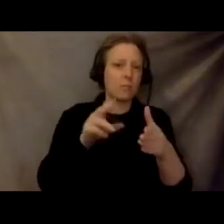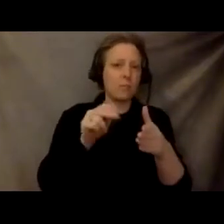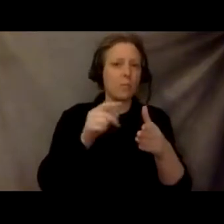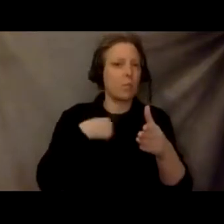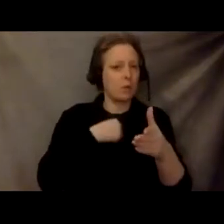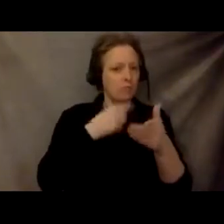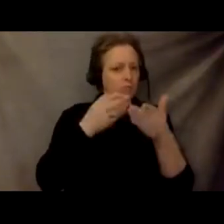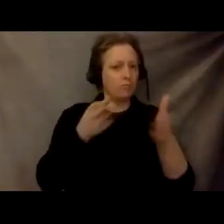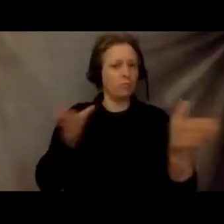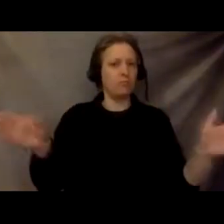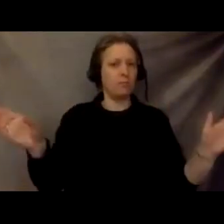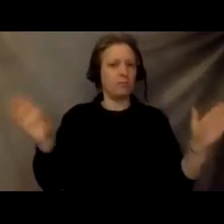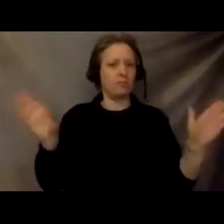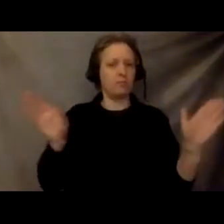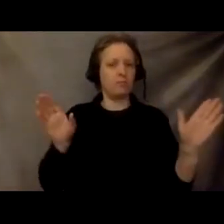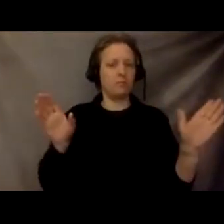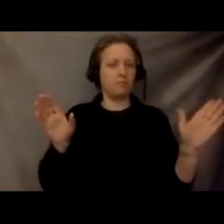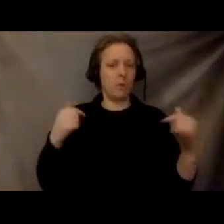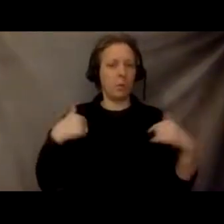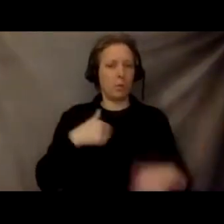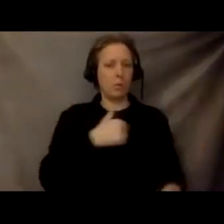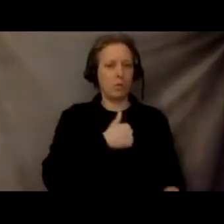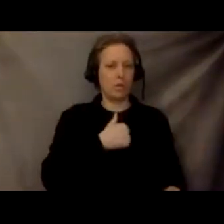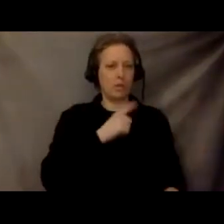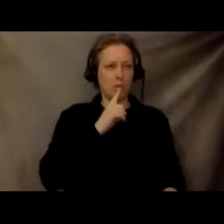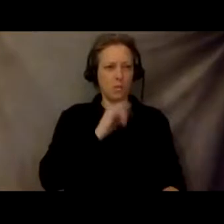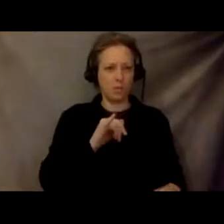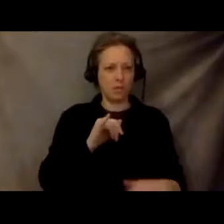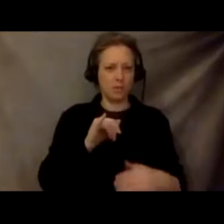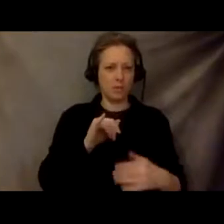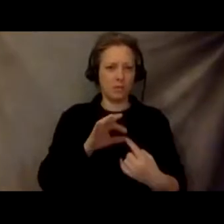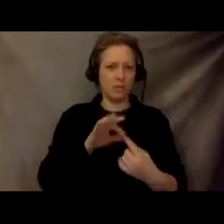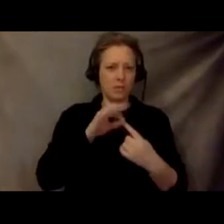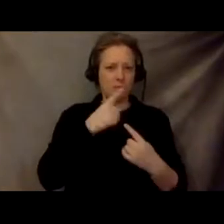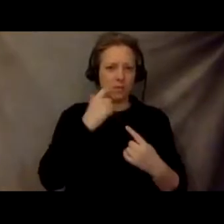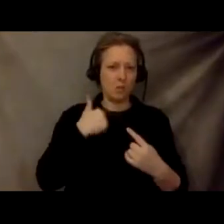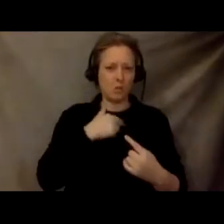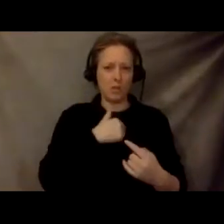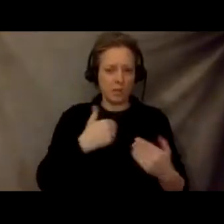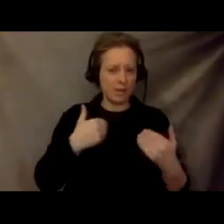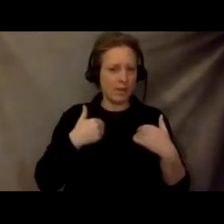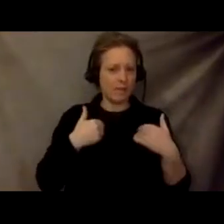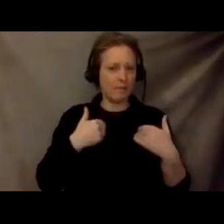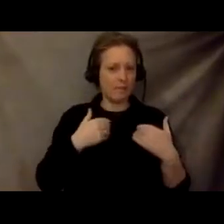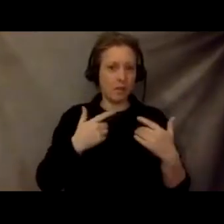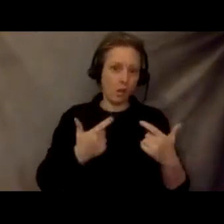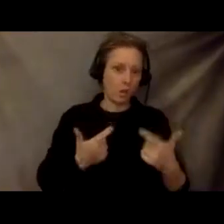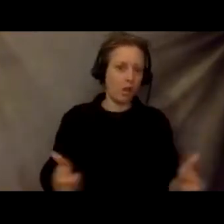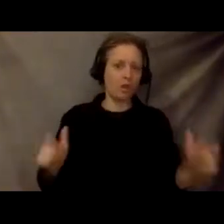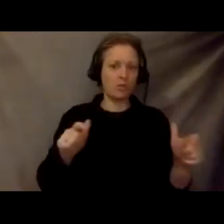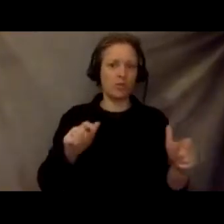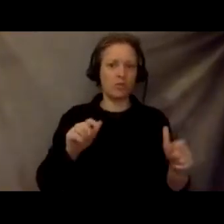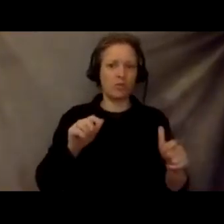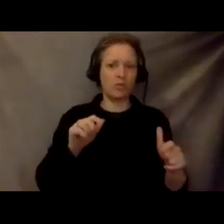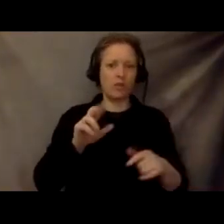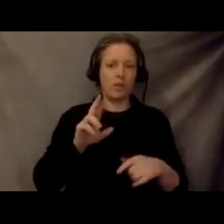we have a huge urban unincorporated area, 200,000 plus, not in cities, but